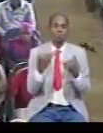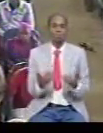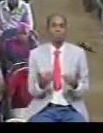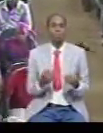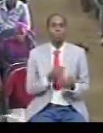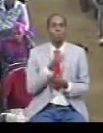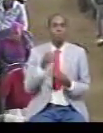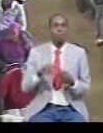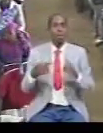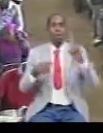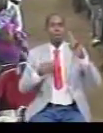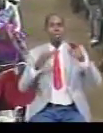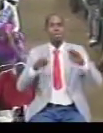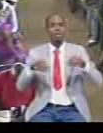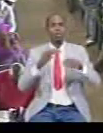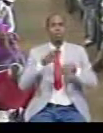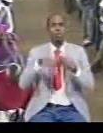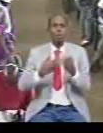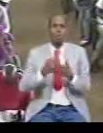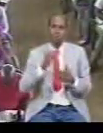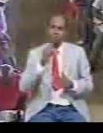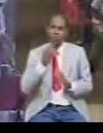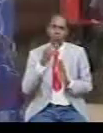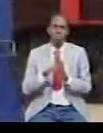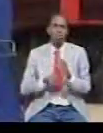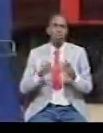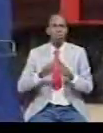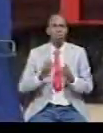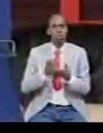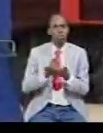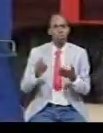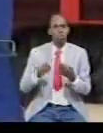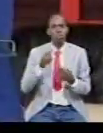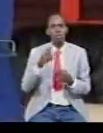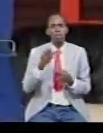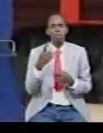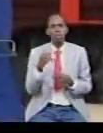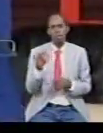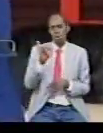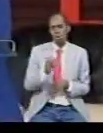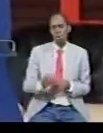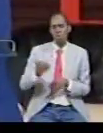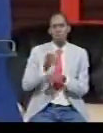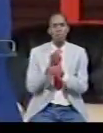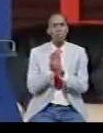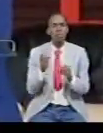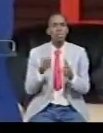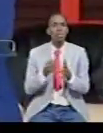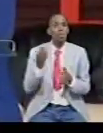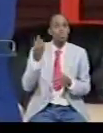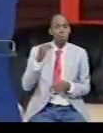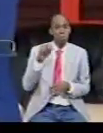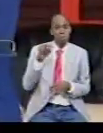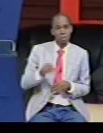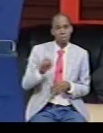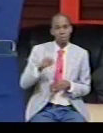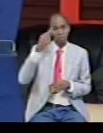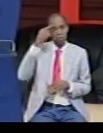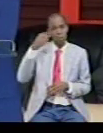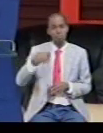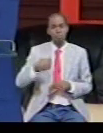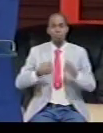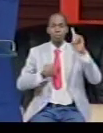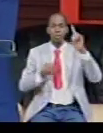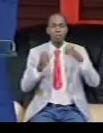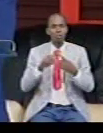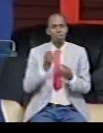all diligence to write unto you of the common salvation. It was needful for me to write unto you